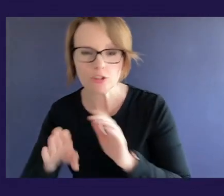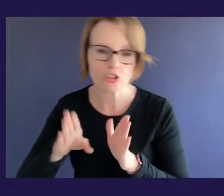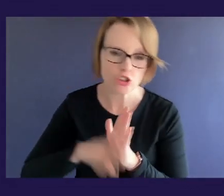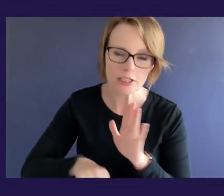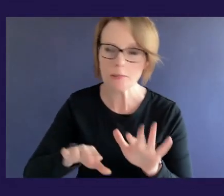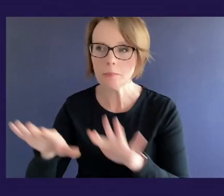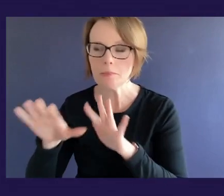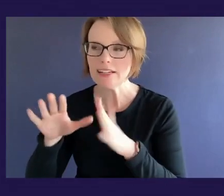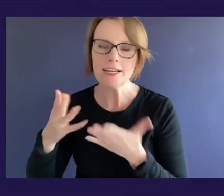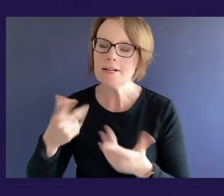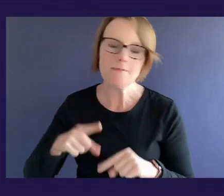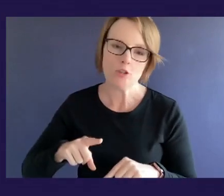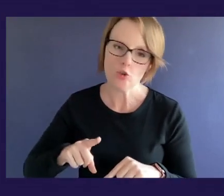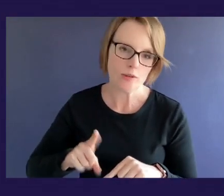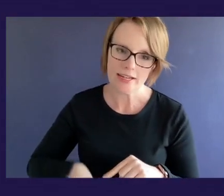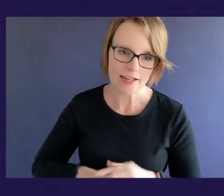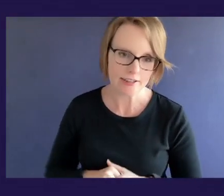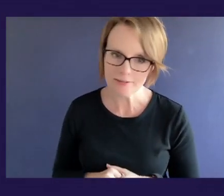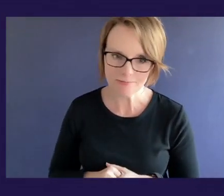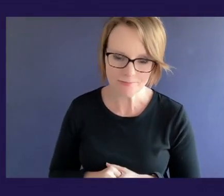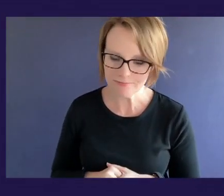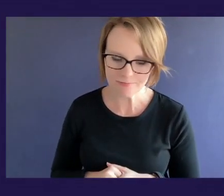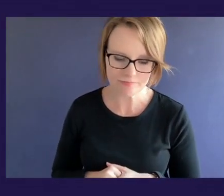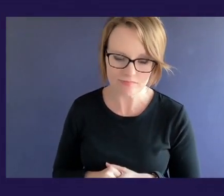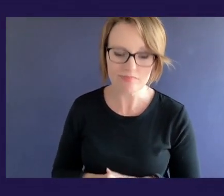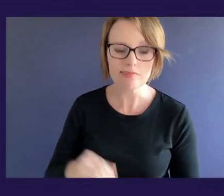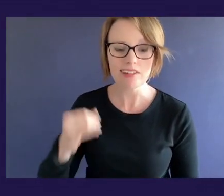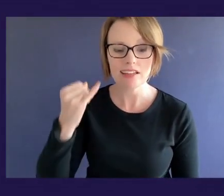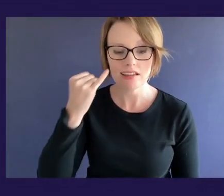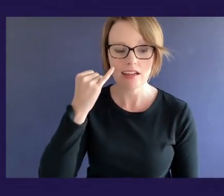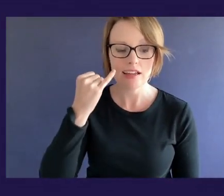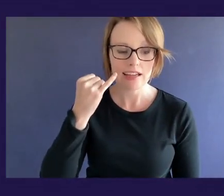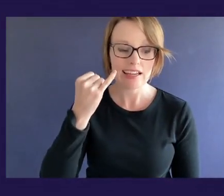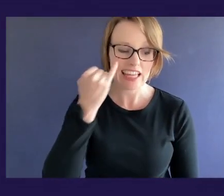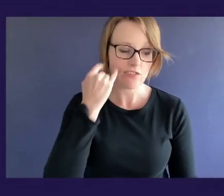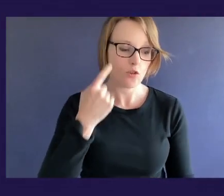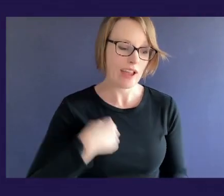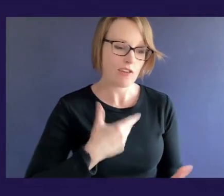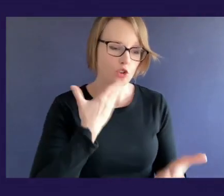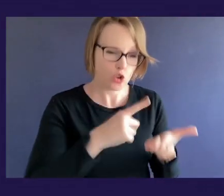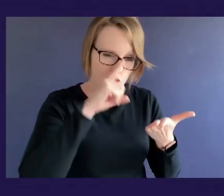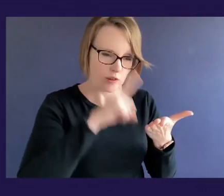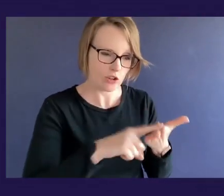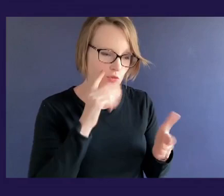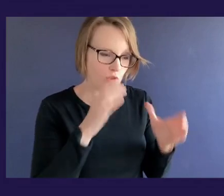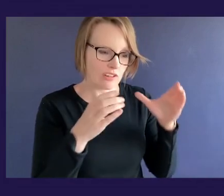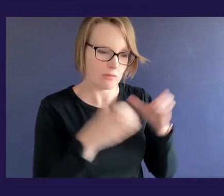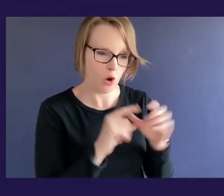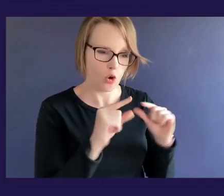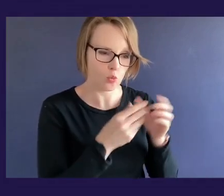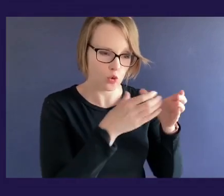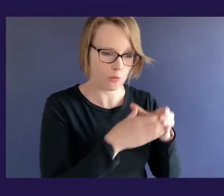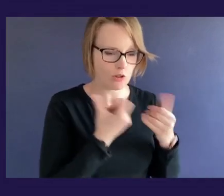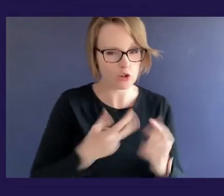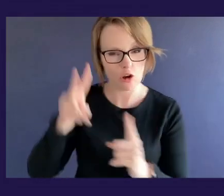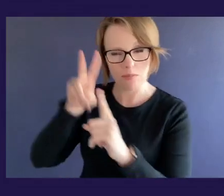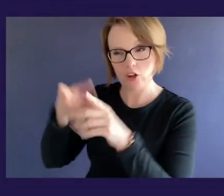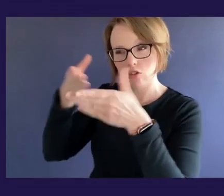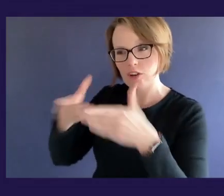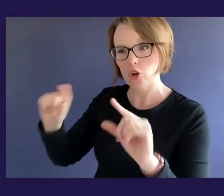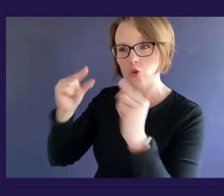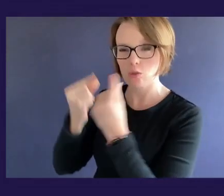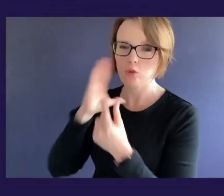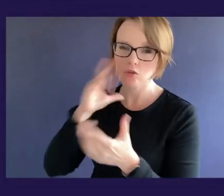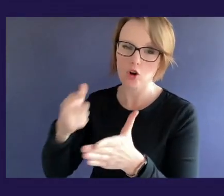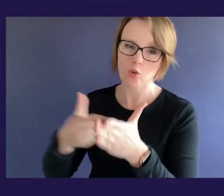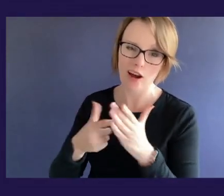interventions more applicable across larger groups. But I want to emphasize, it's hard. The other problem with making